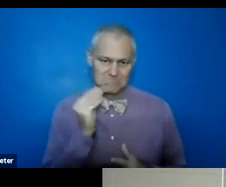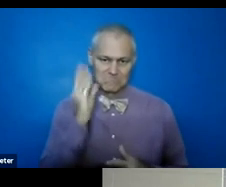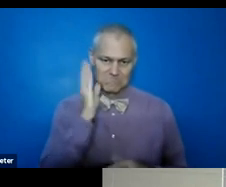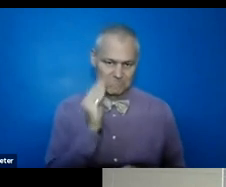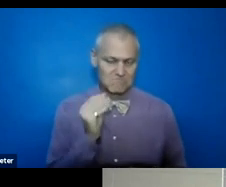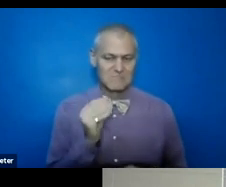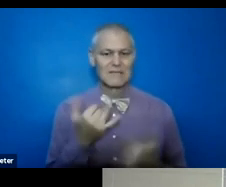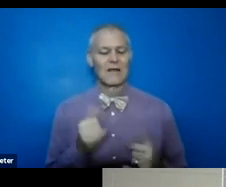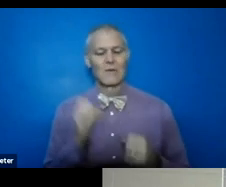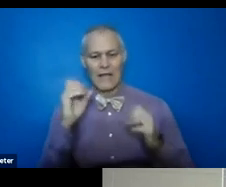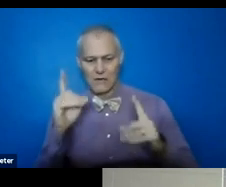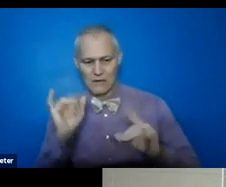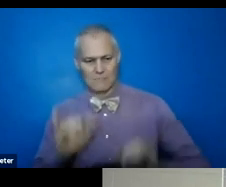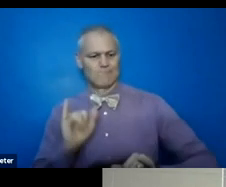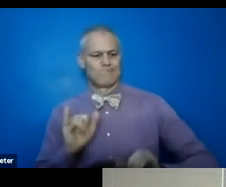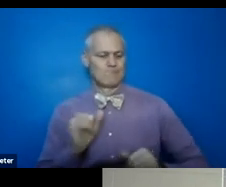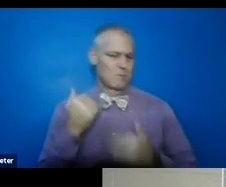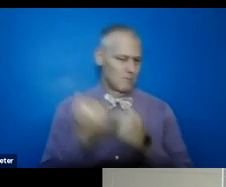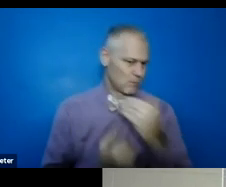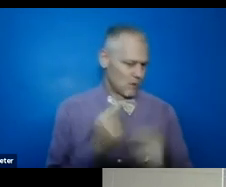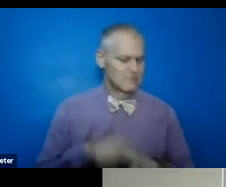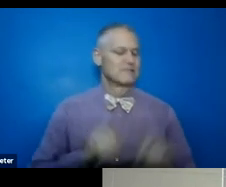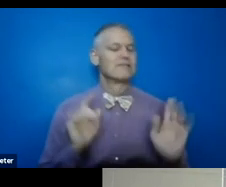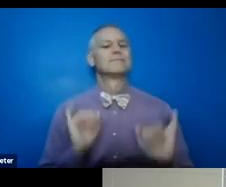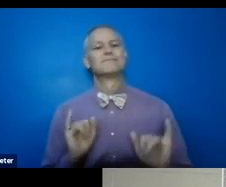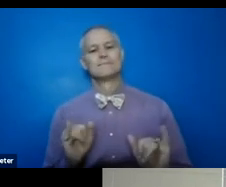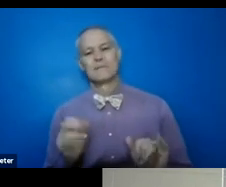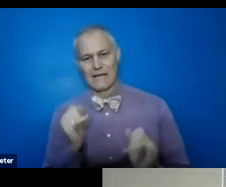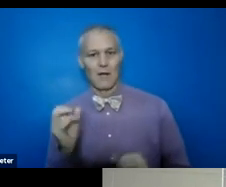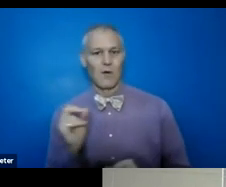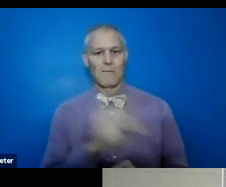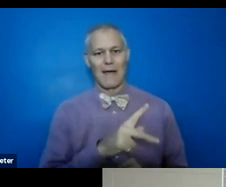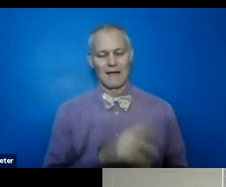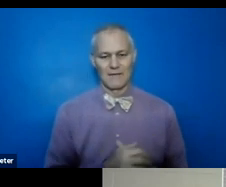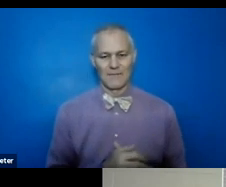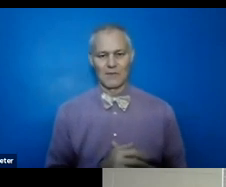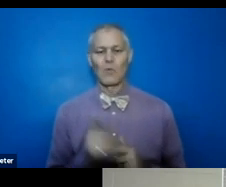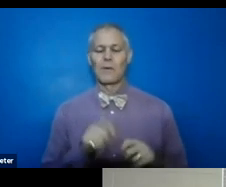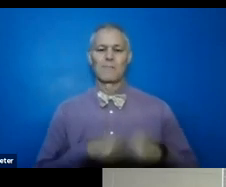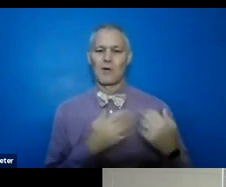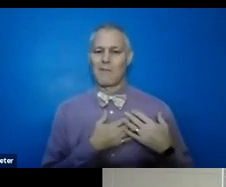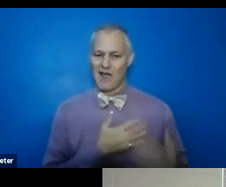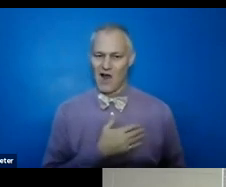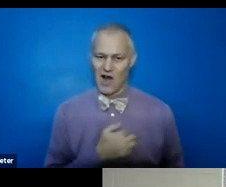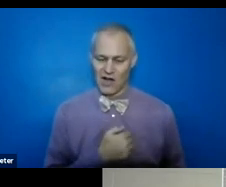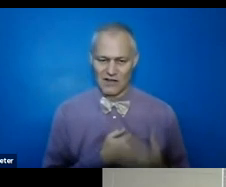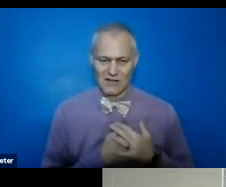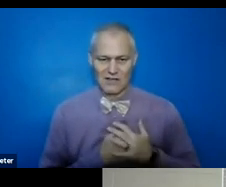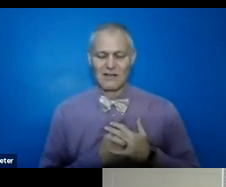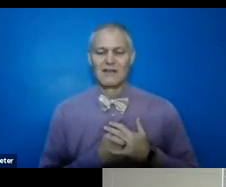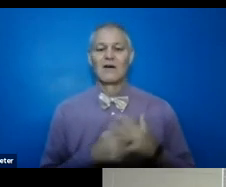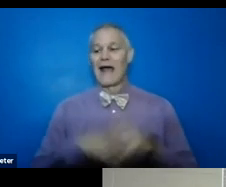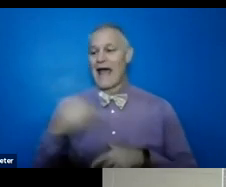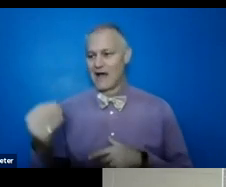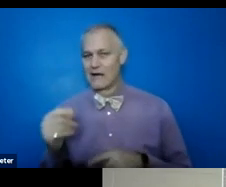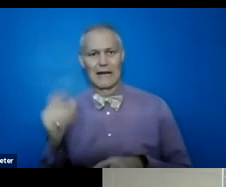had now the education and process things differently to now go back into the system. One of the things that broke my heart when I got out of prison is when I was told I